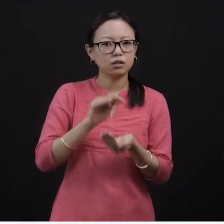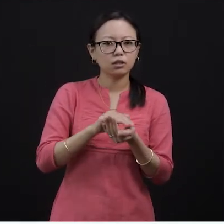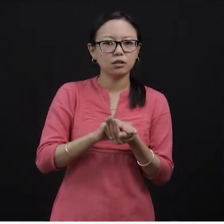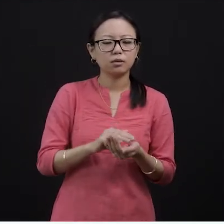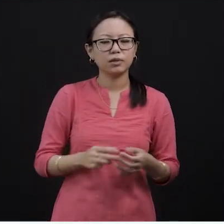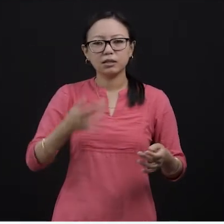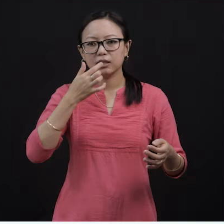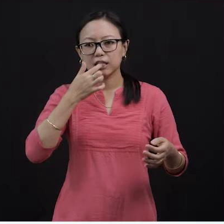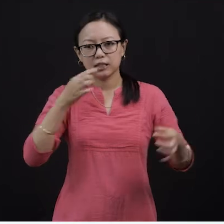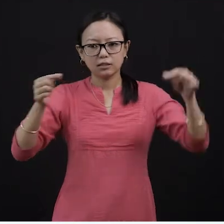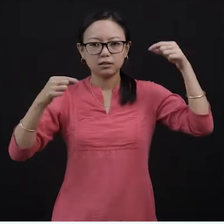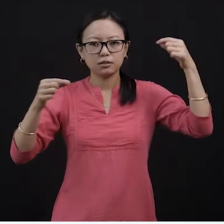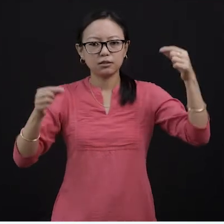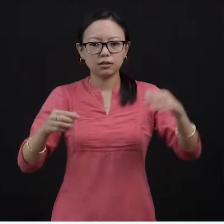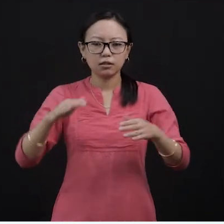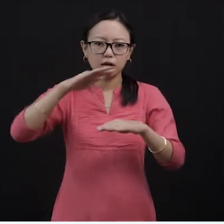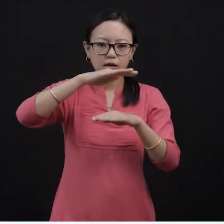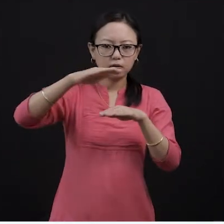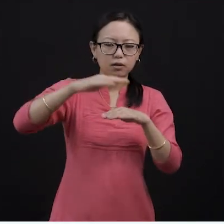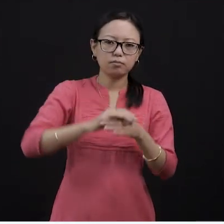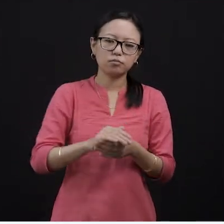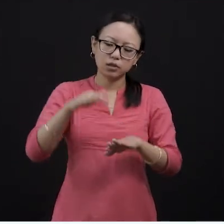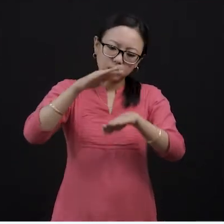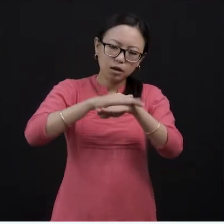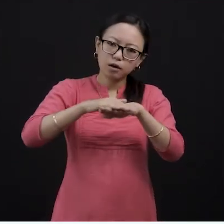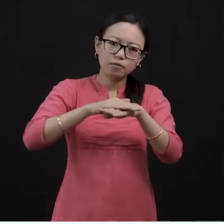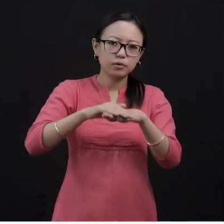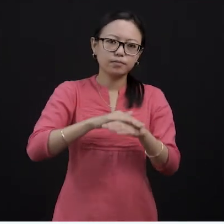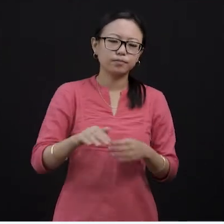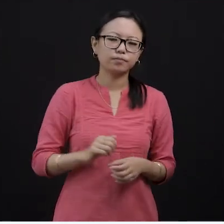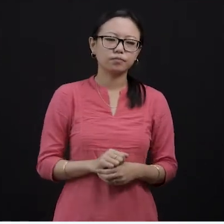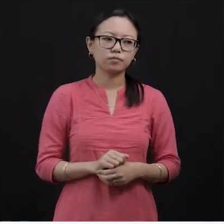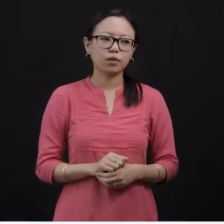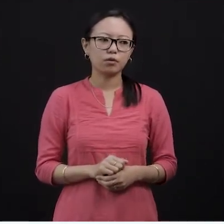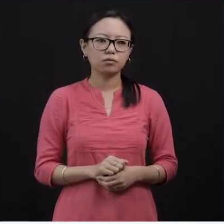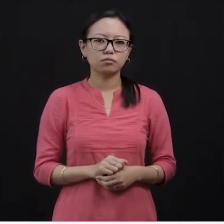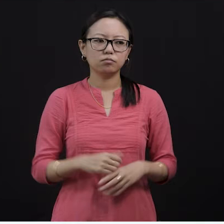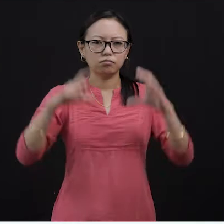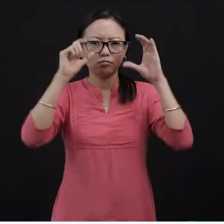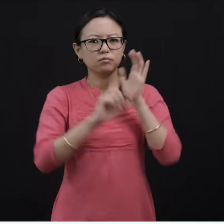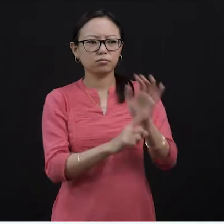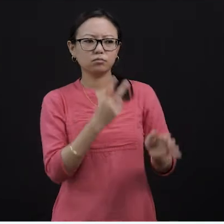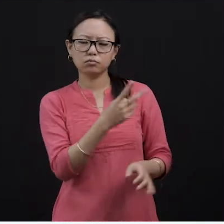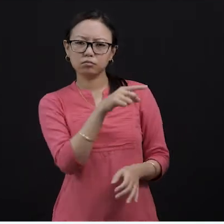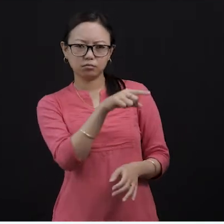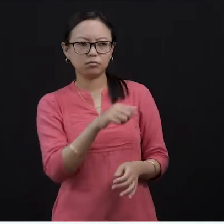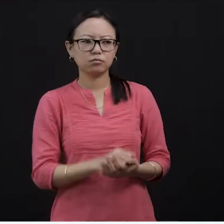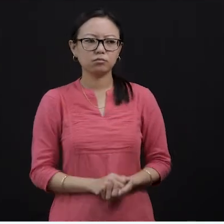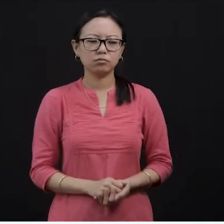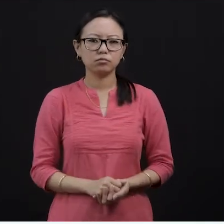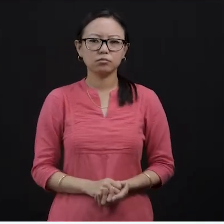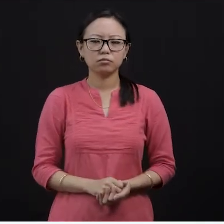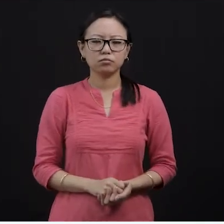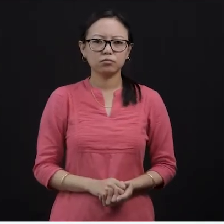Okay, so are you all excited? Let's see. So after we put the cup